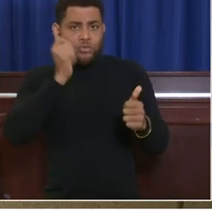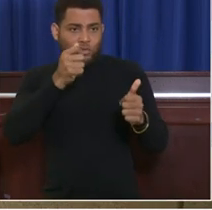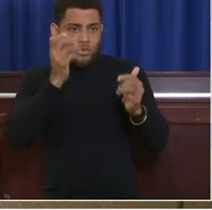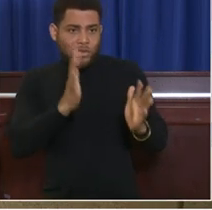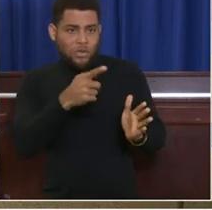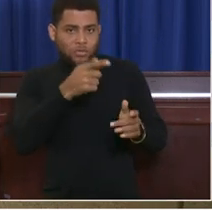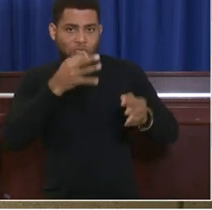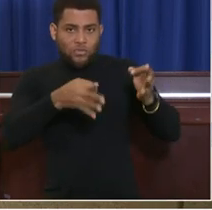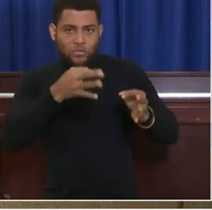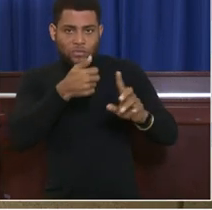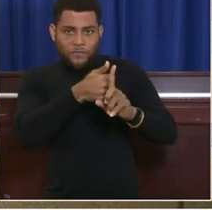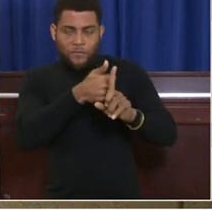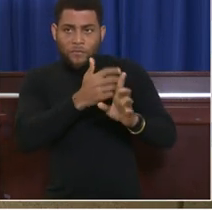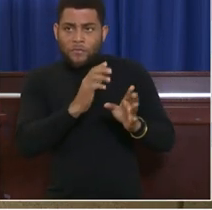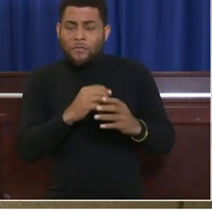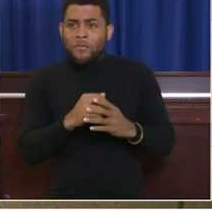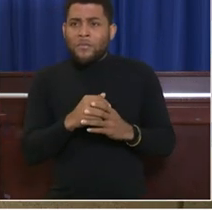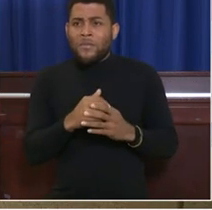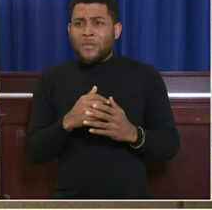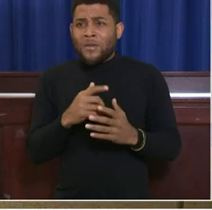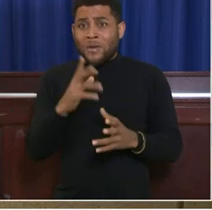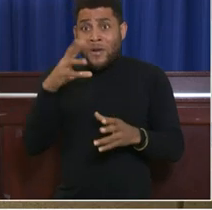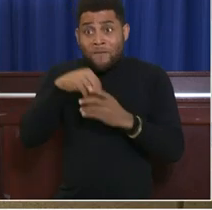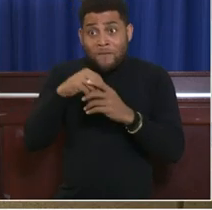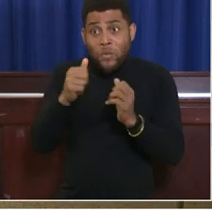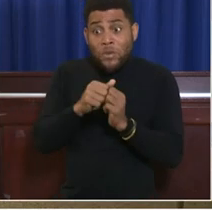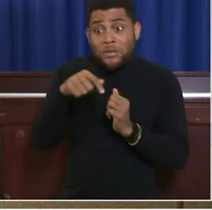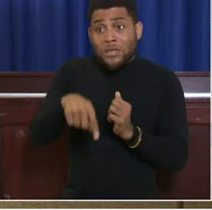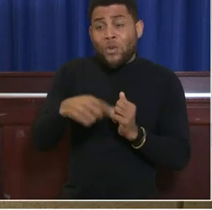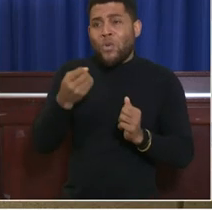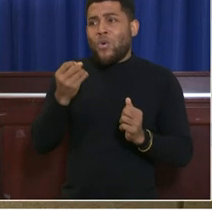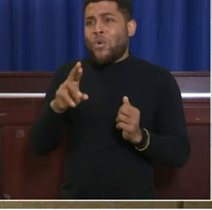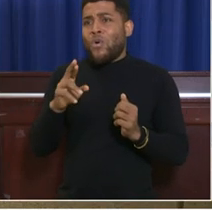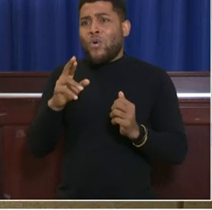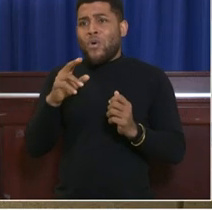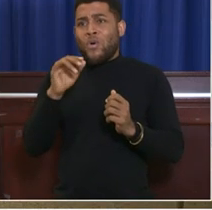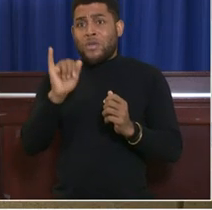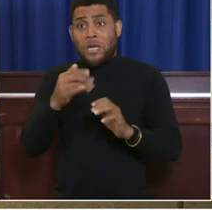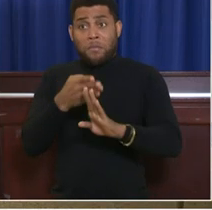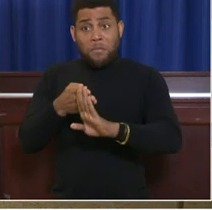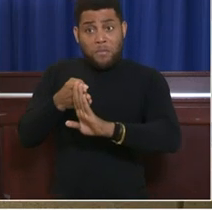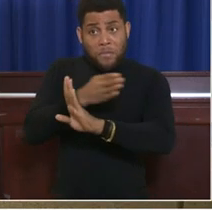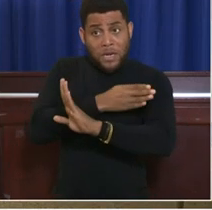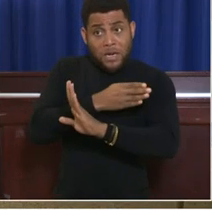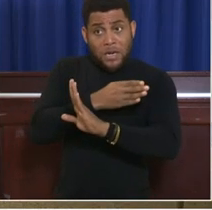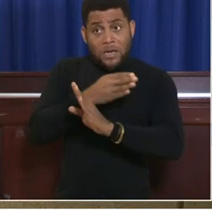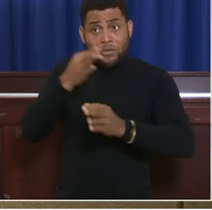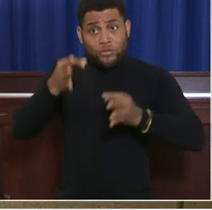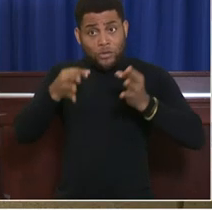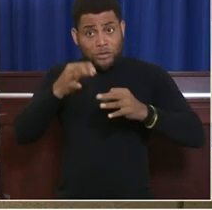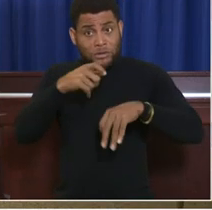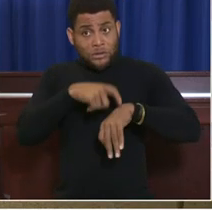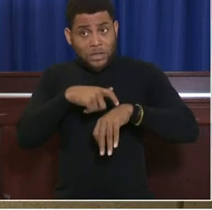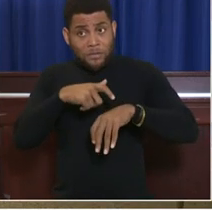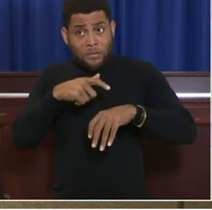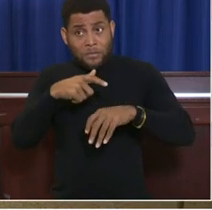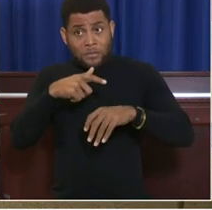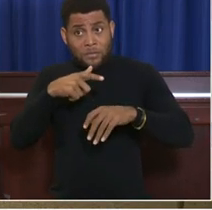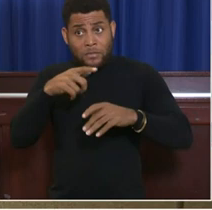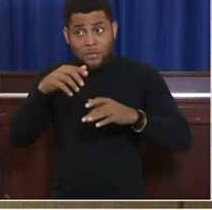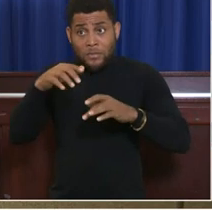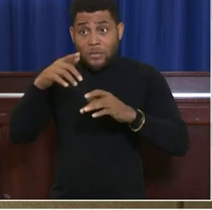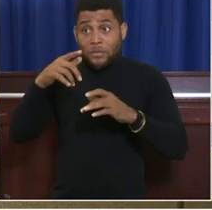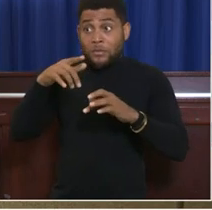operation were committing offenses in that pre-trial position. Or